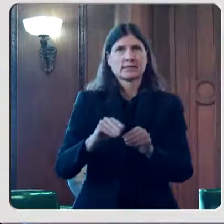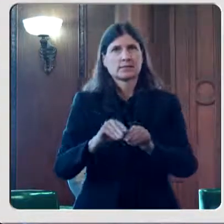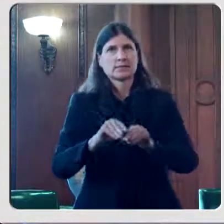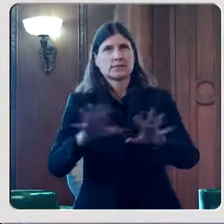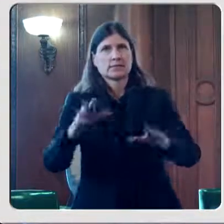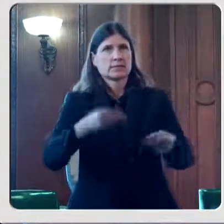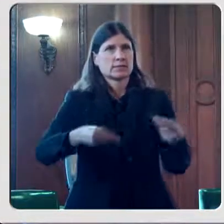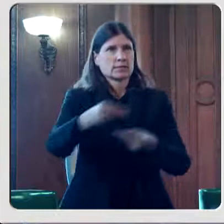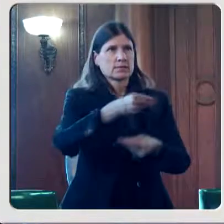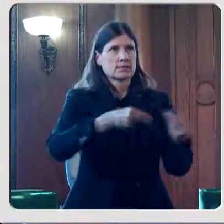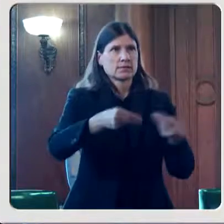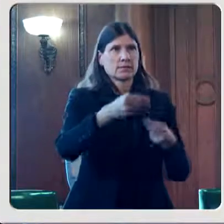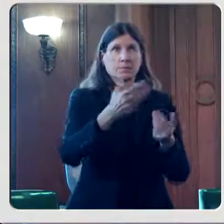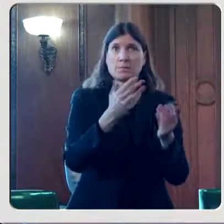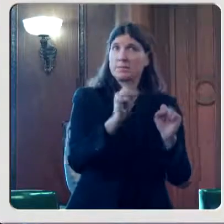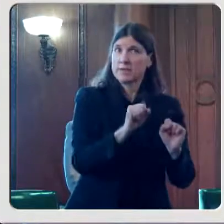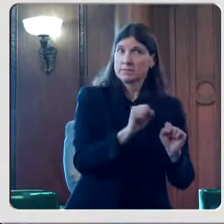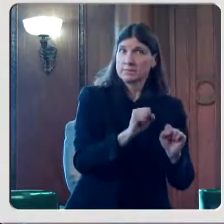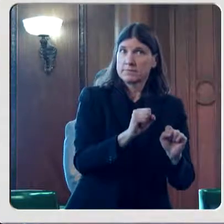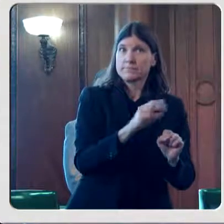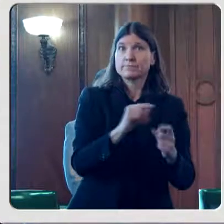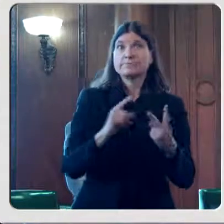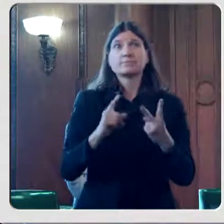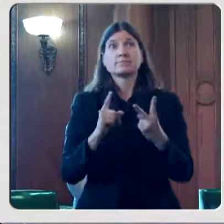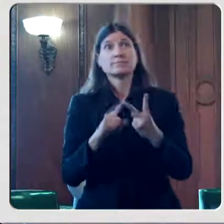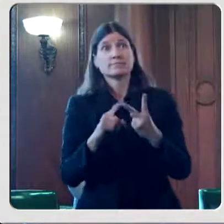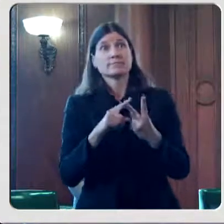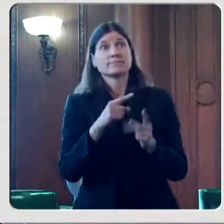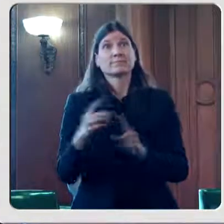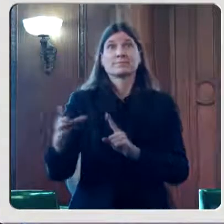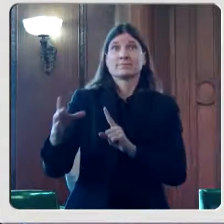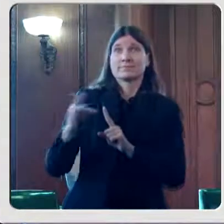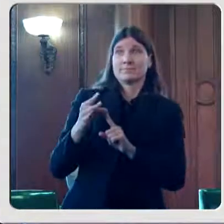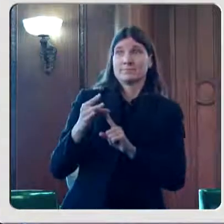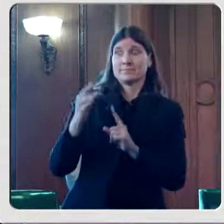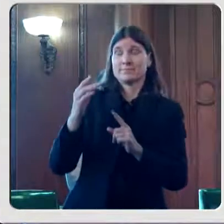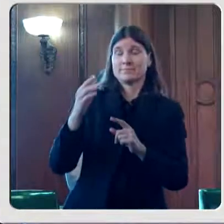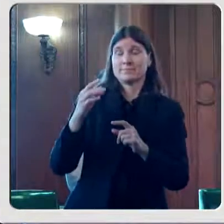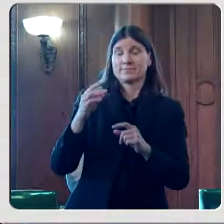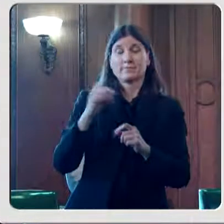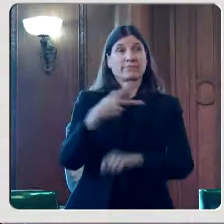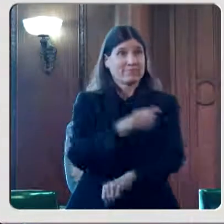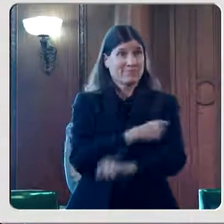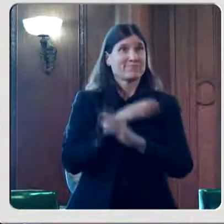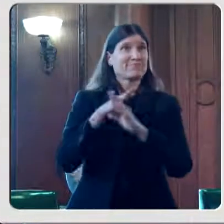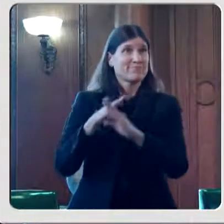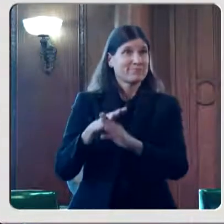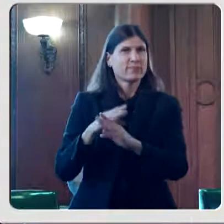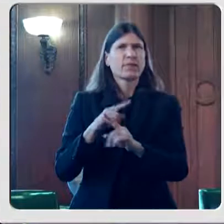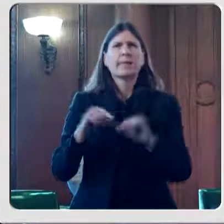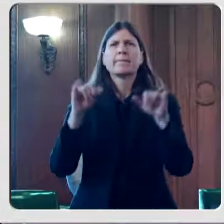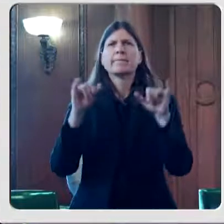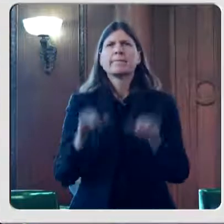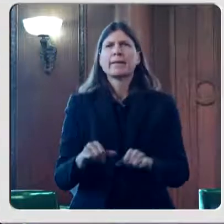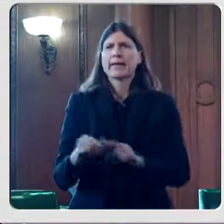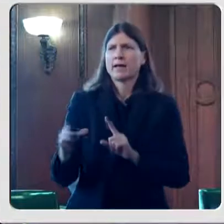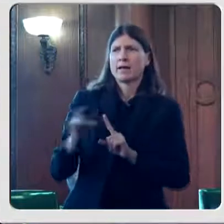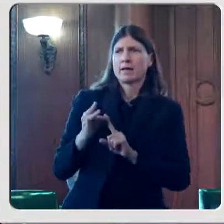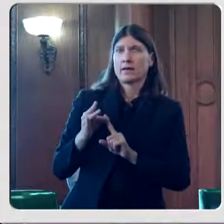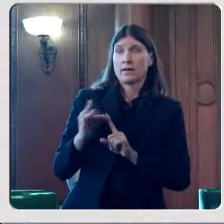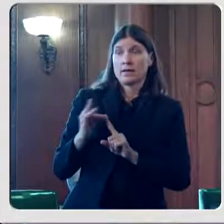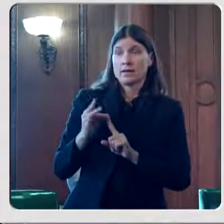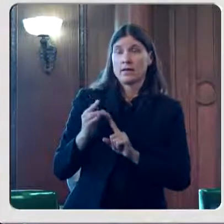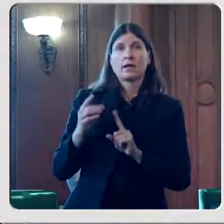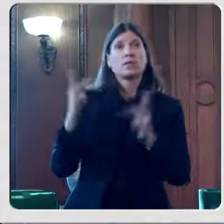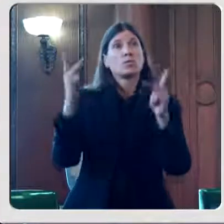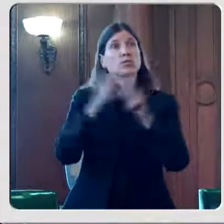to get to a place in the summer or perhaps the fall or even at some point before 2022 where we have full